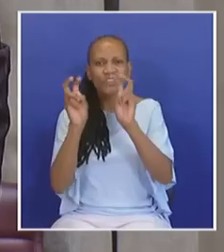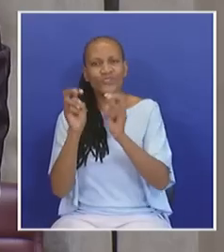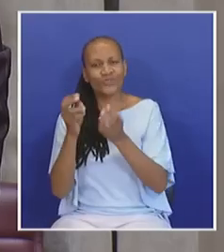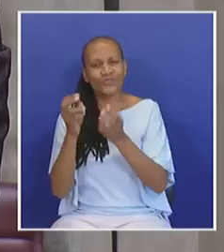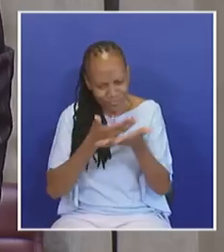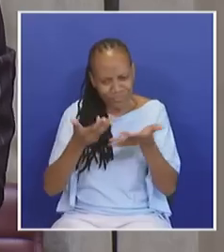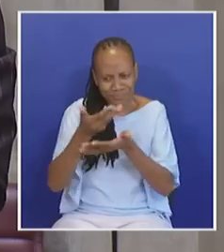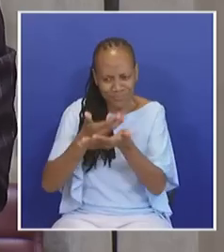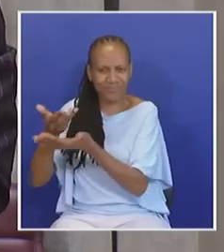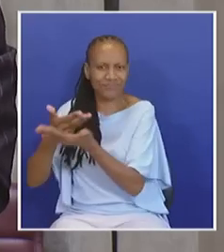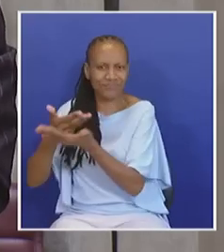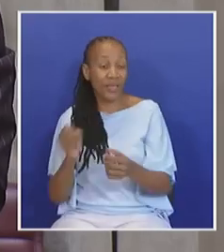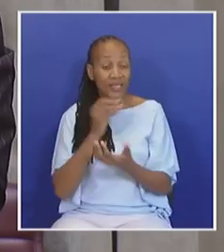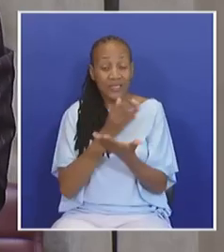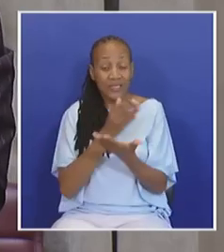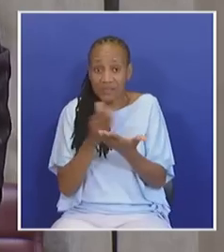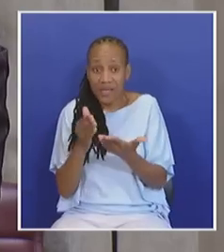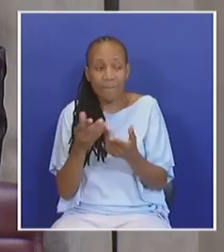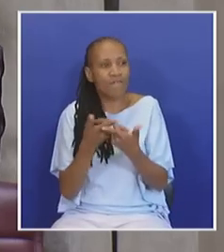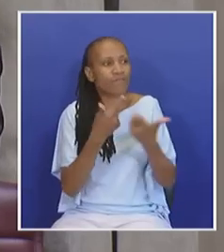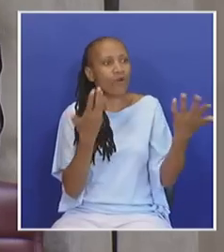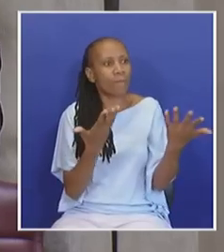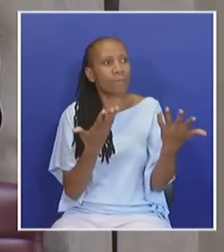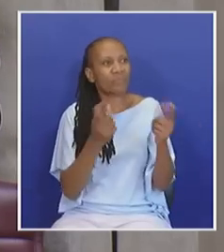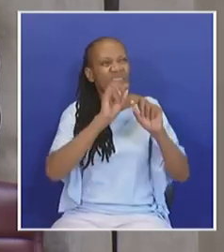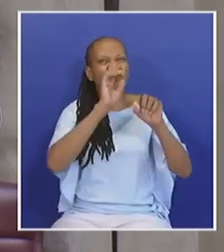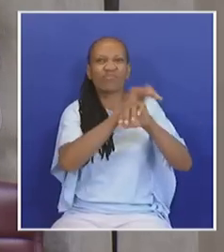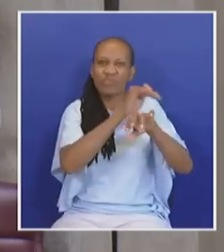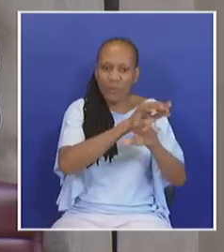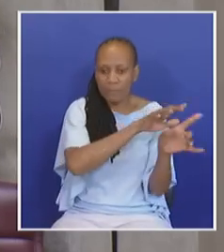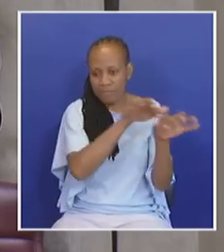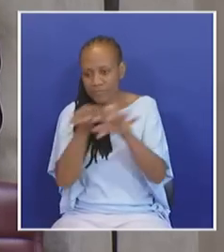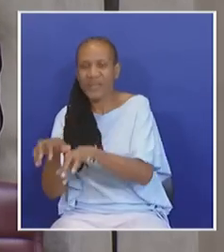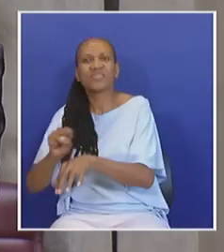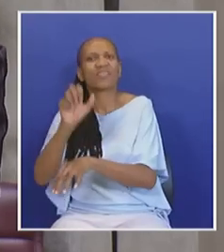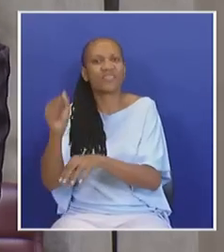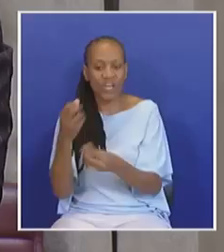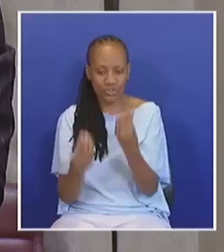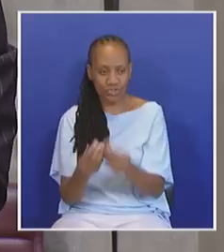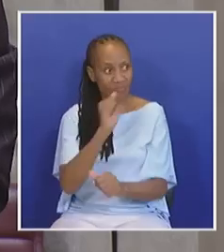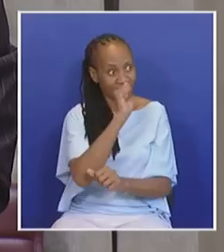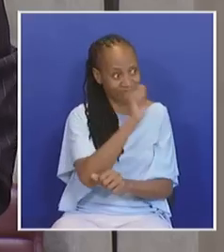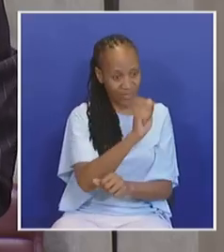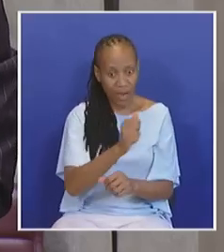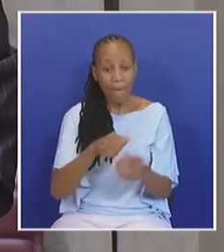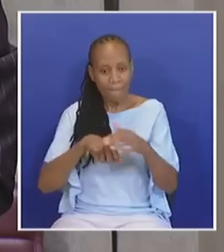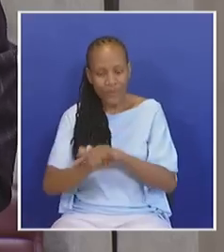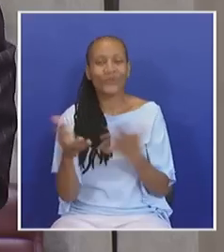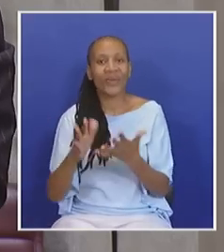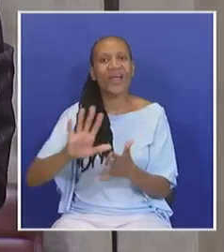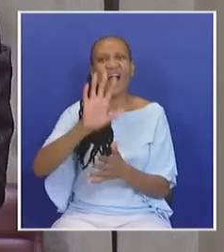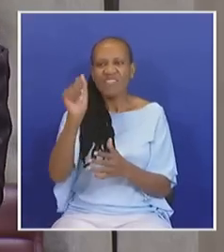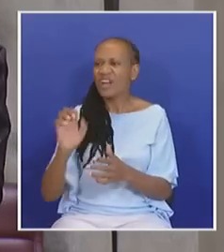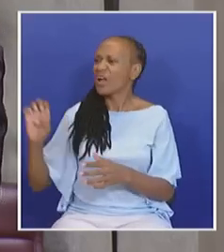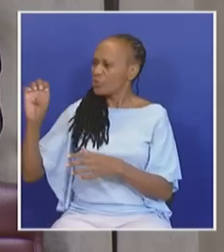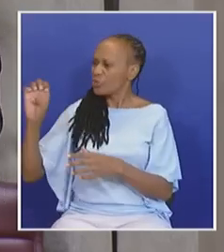Africans, those who have recently immigrated to our country, and their offsprings who have roots in Africa, Europe,